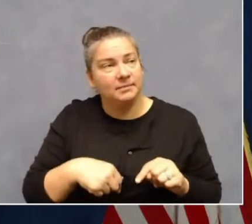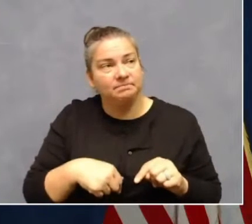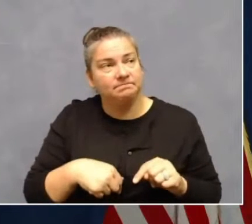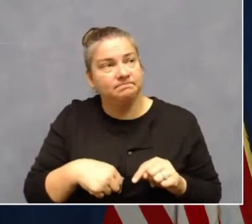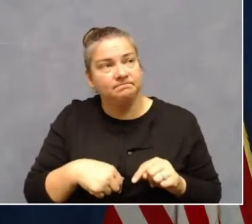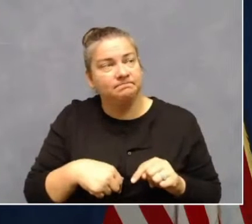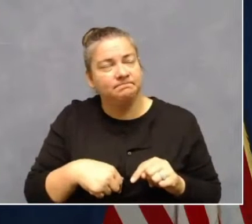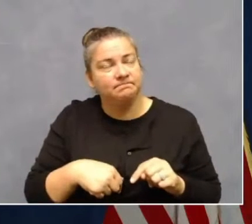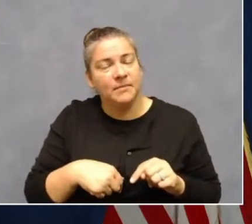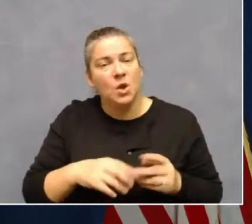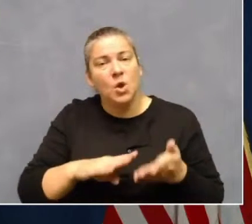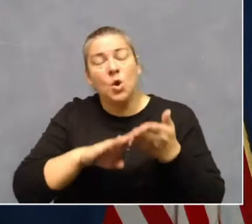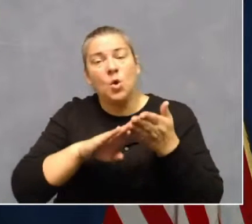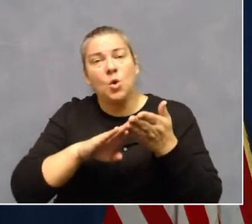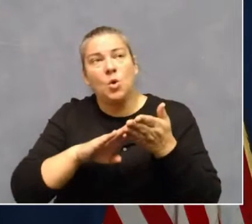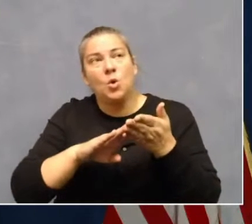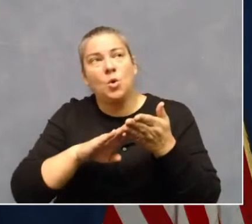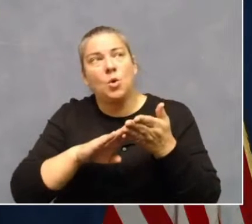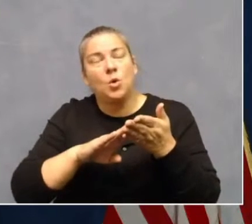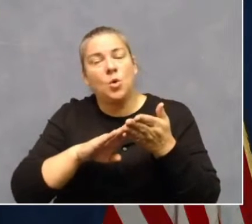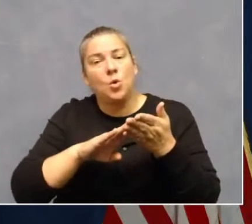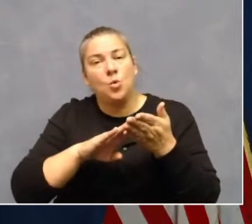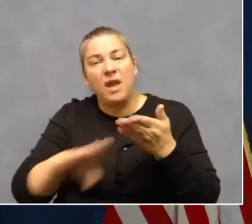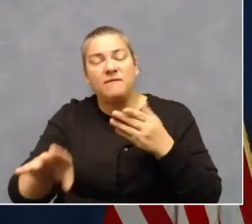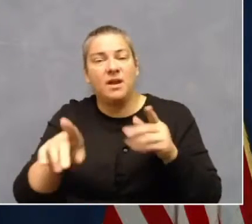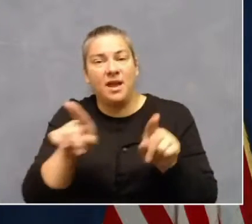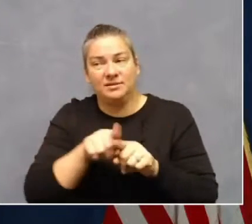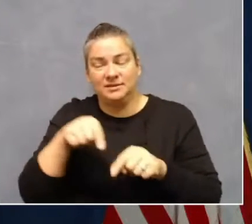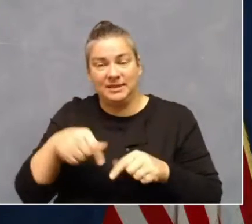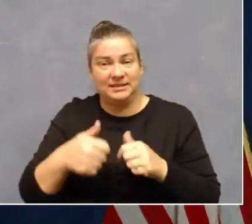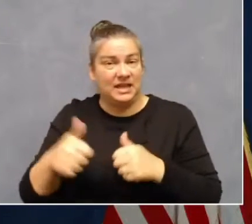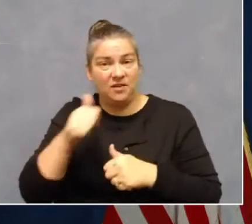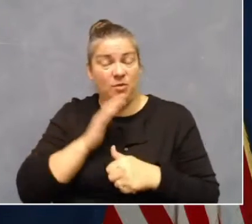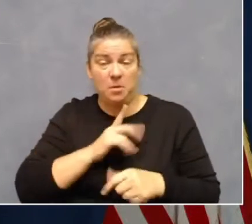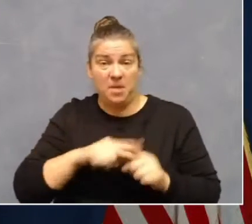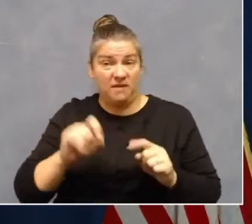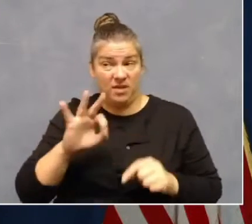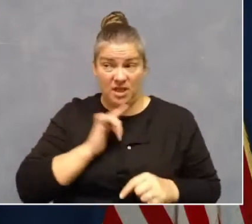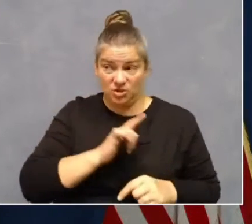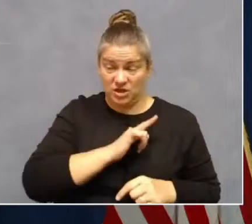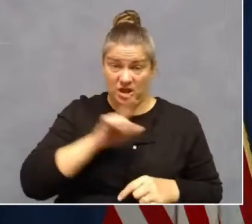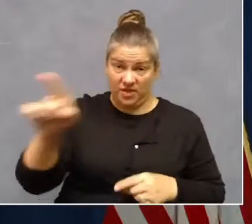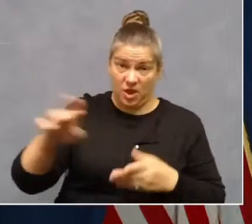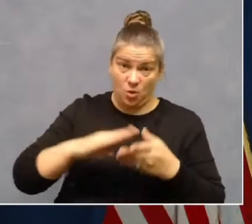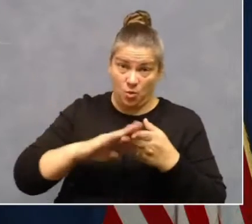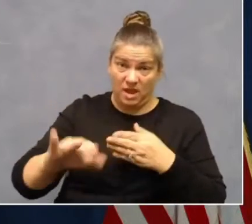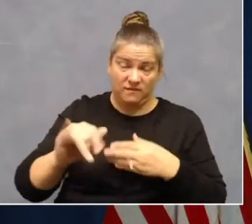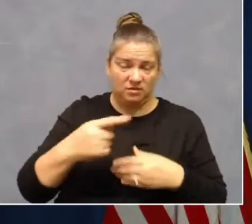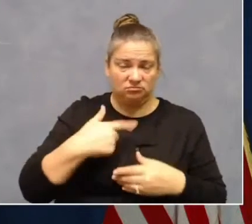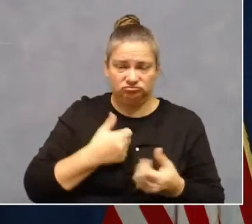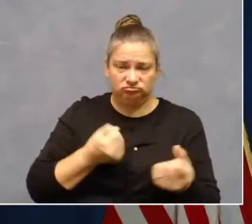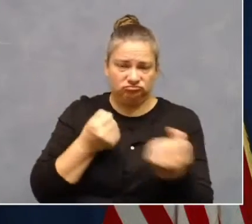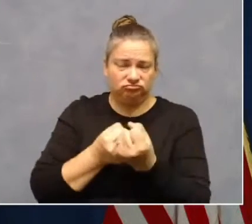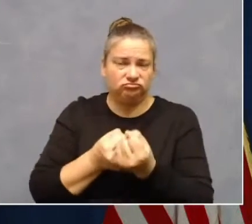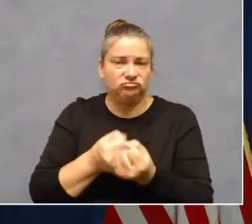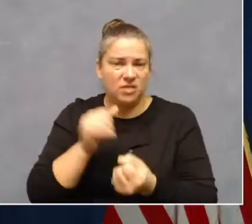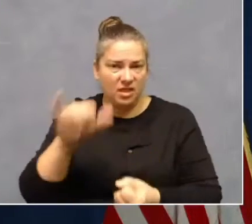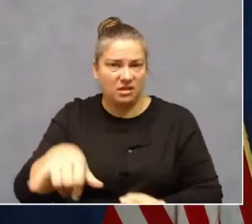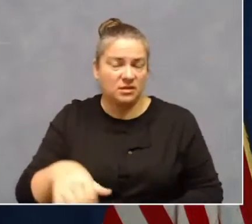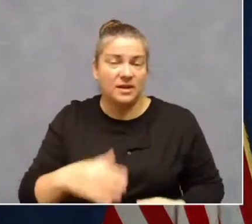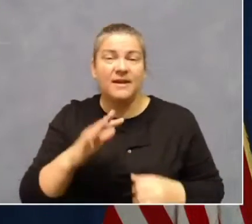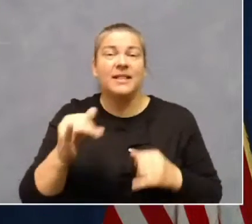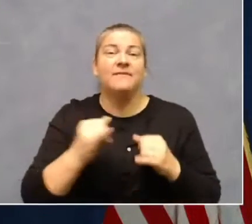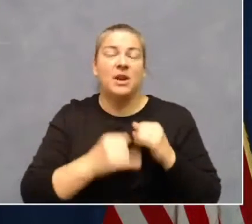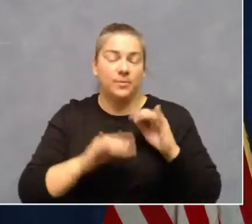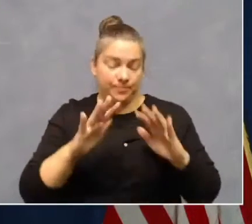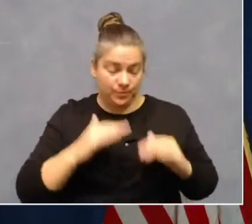waive it as an executive branch, but if the legislative branch does it, I am fully for it. And finally, what does the governor and